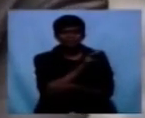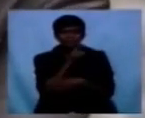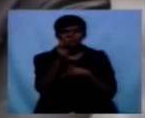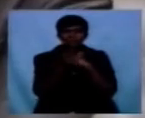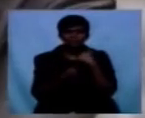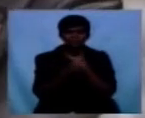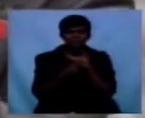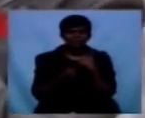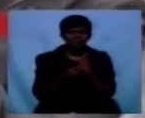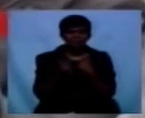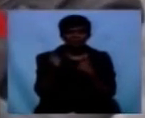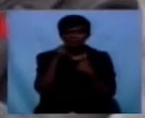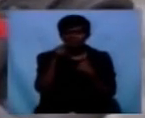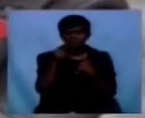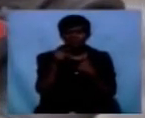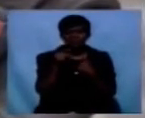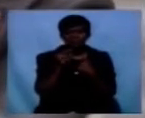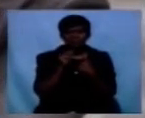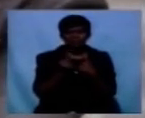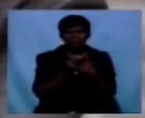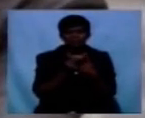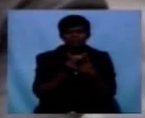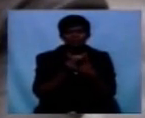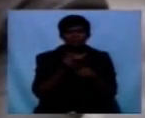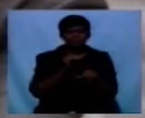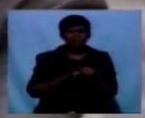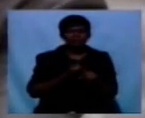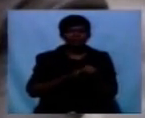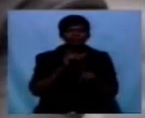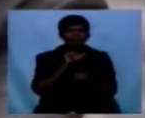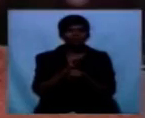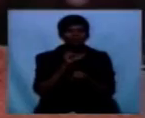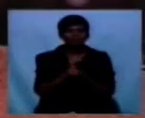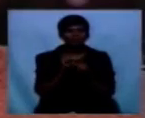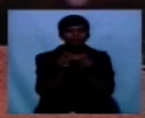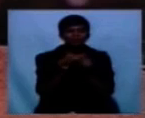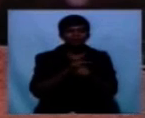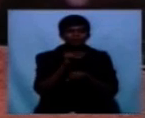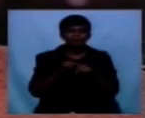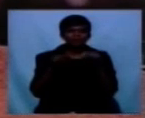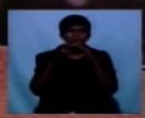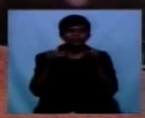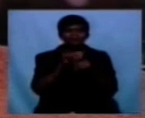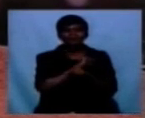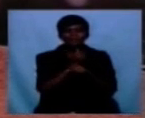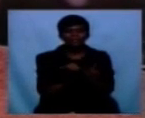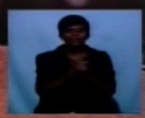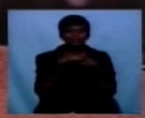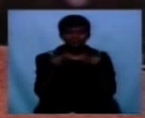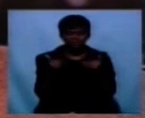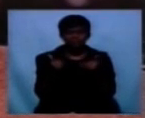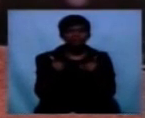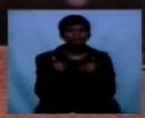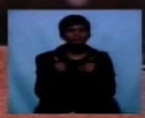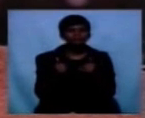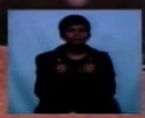was inviting. Others are saying, oh, we bent our fingers the time we worked with the National Housing Authority. But being a product